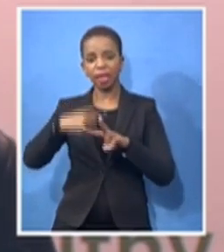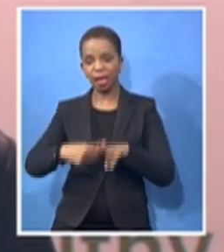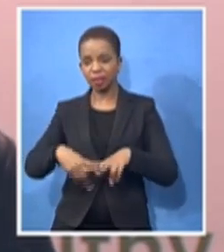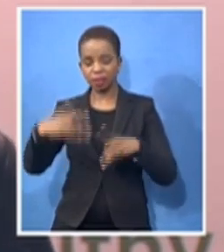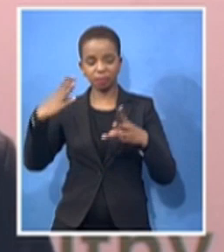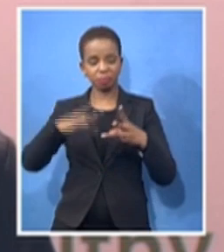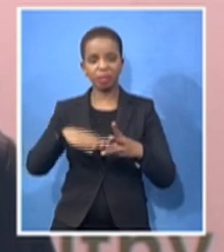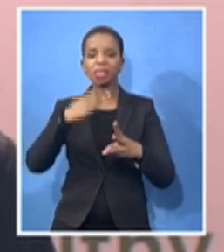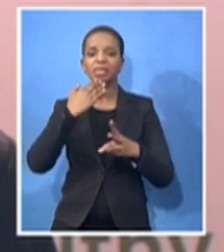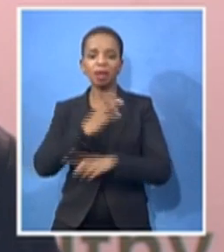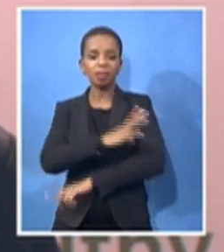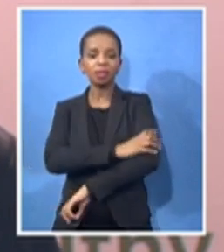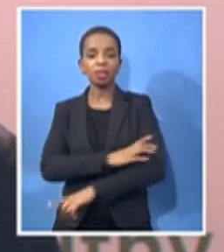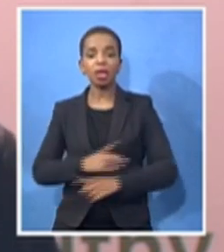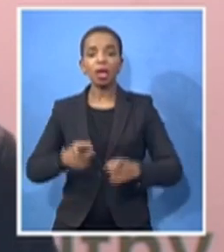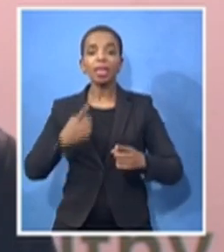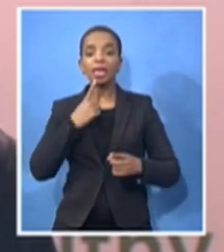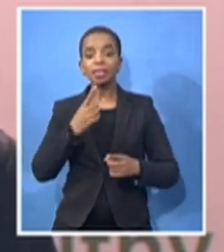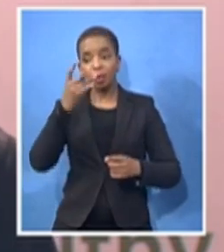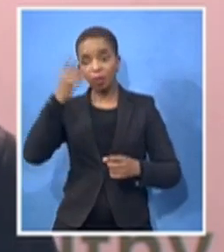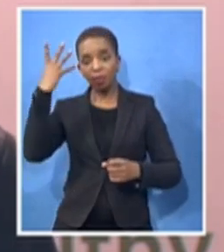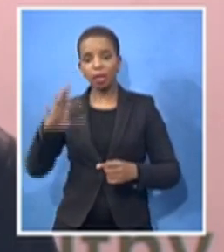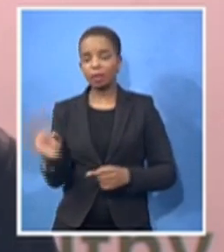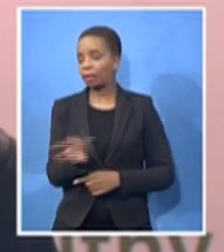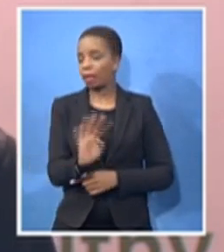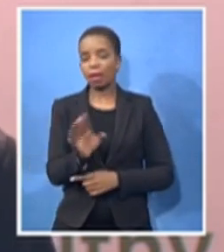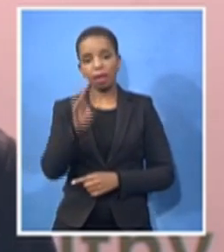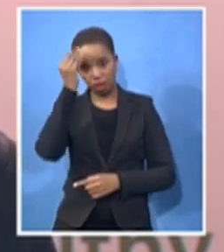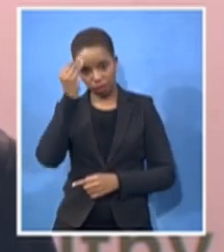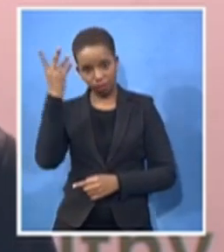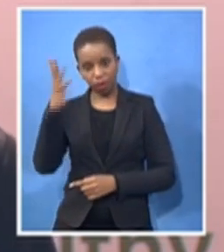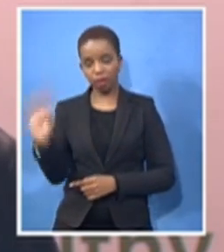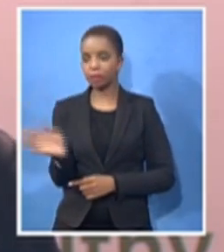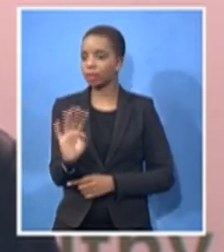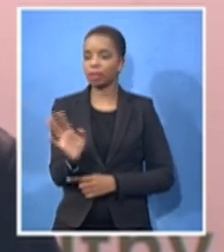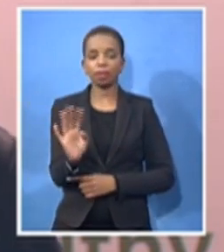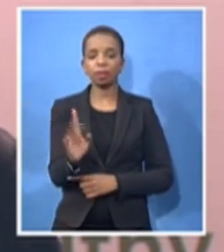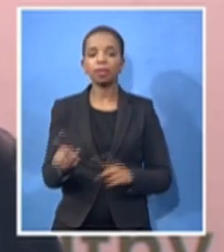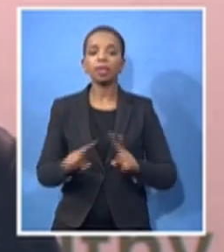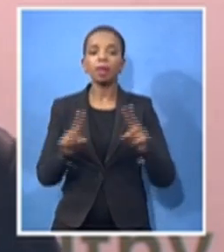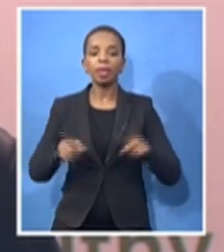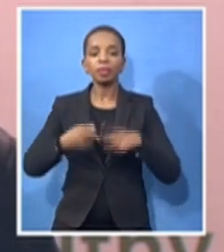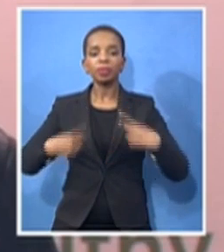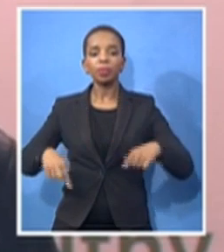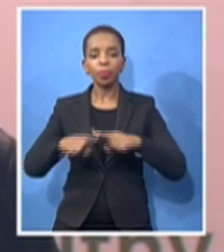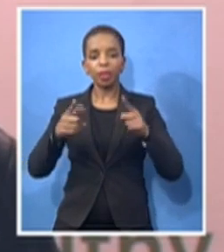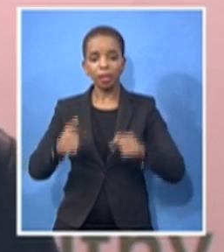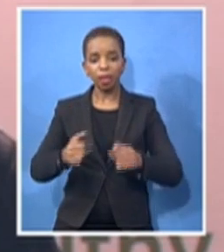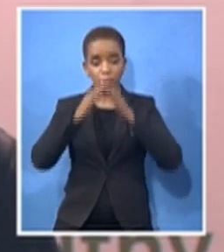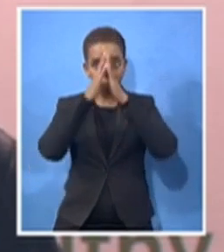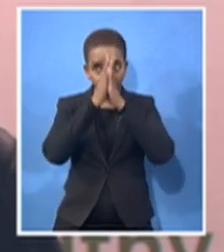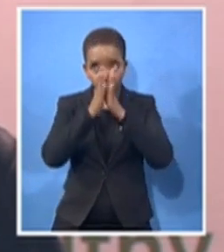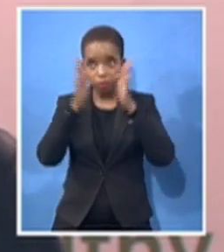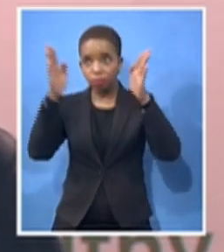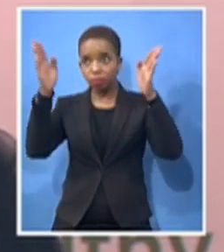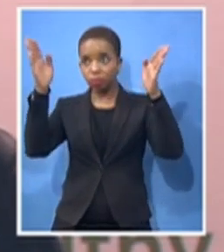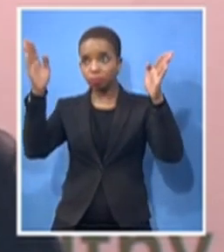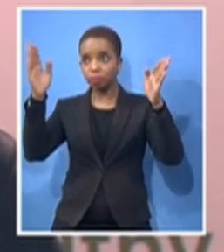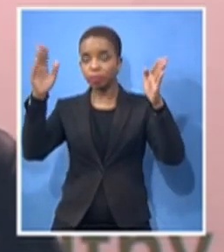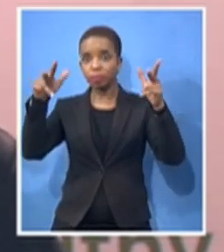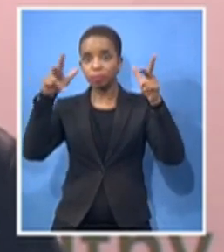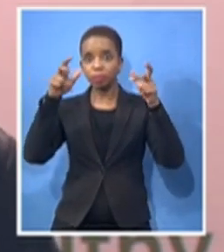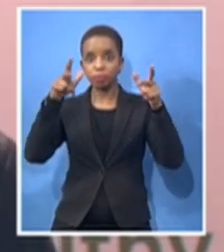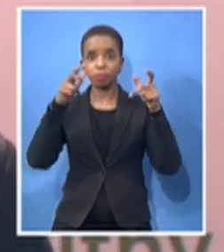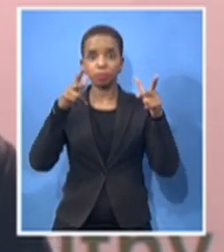have our eyes focused in the broader fight against other diseases, and it's just that this is the